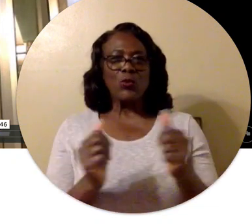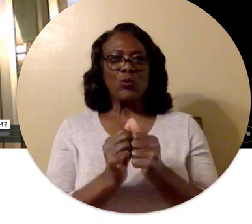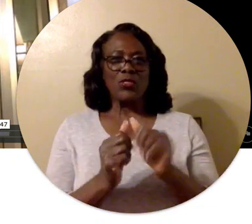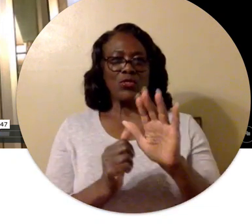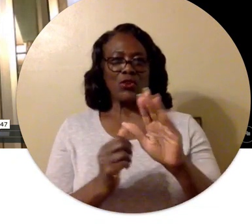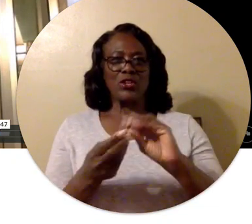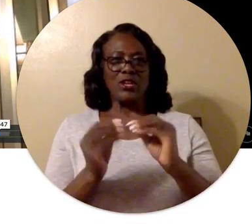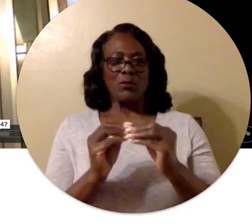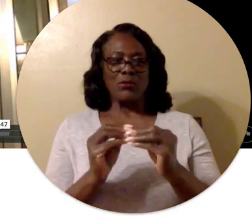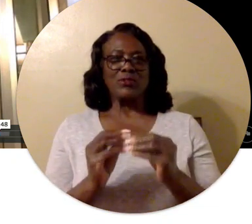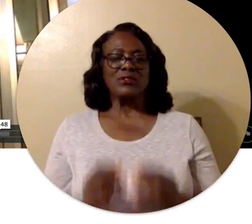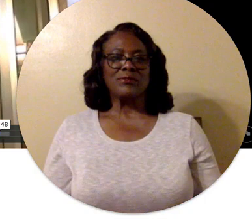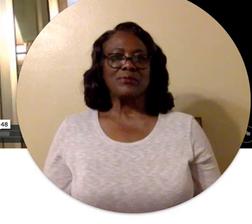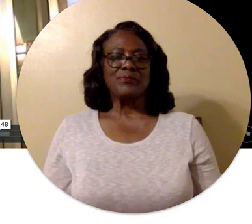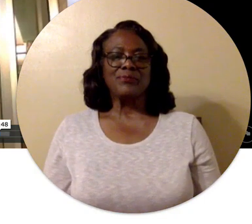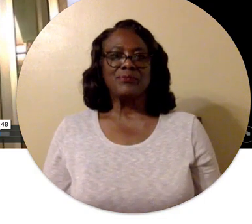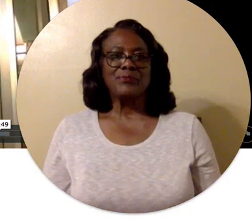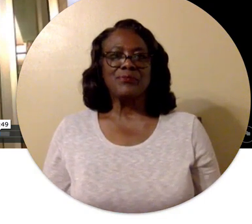what you're doing.